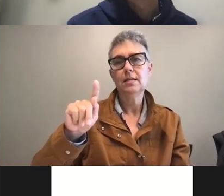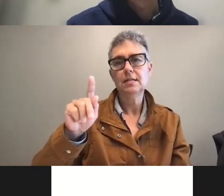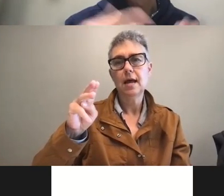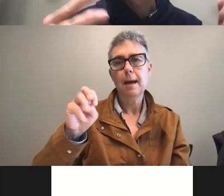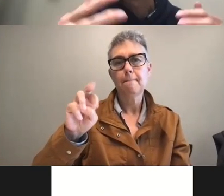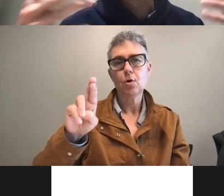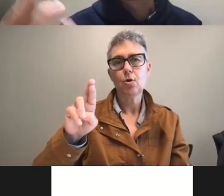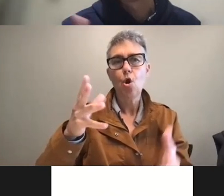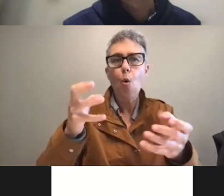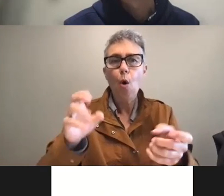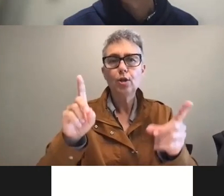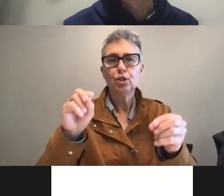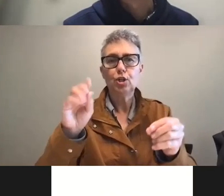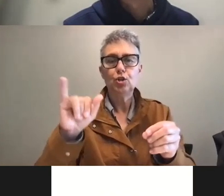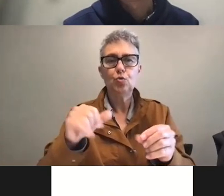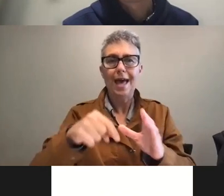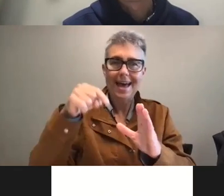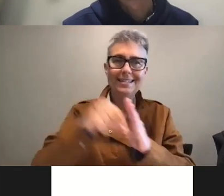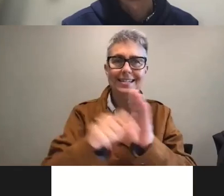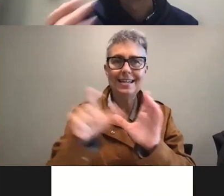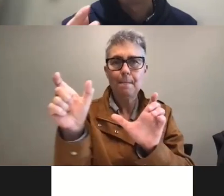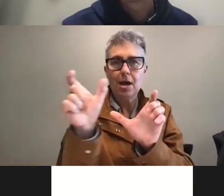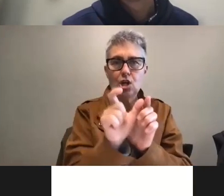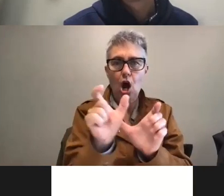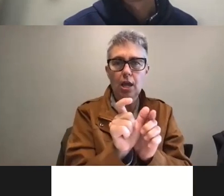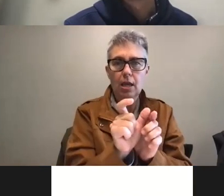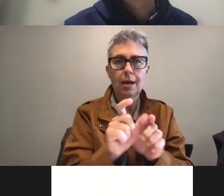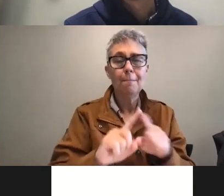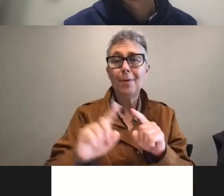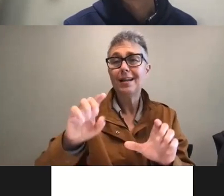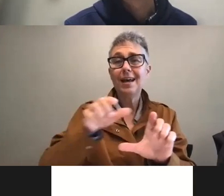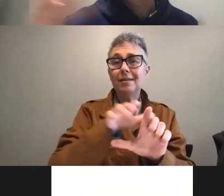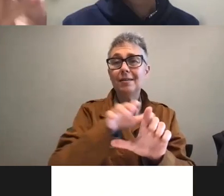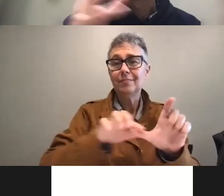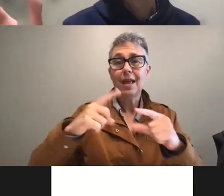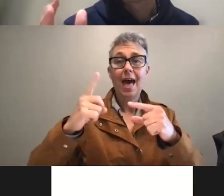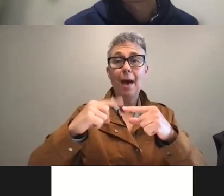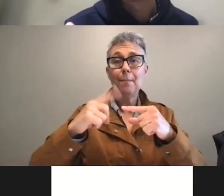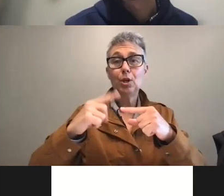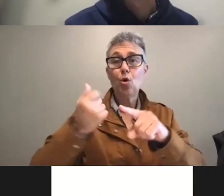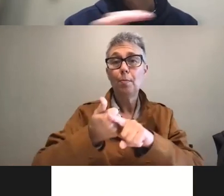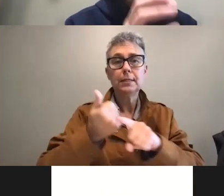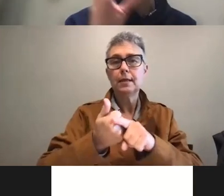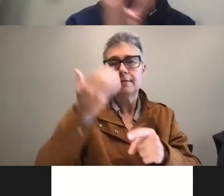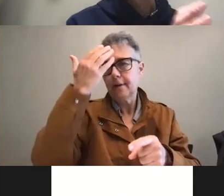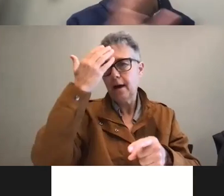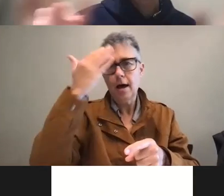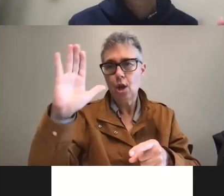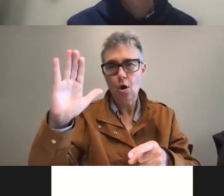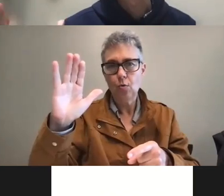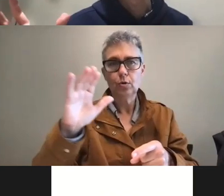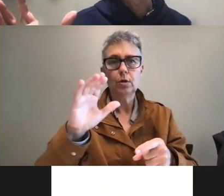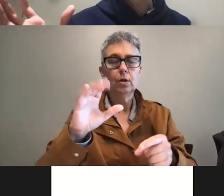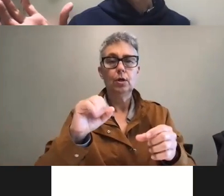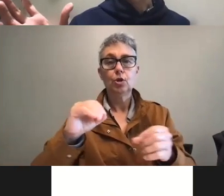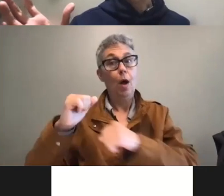it assumes the epitope is unknown and none of the 3D structure is known. So you start from two